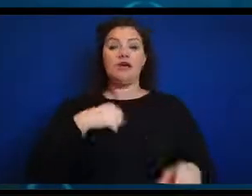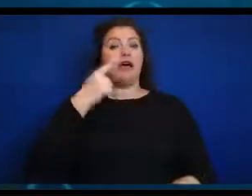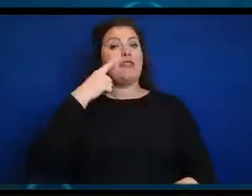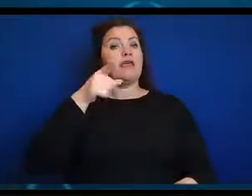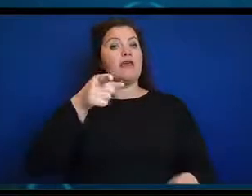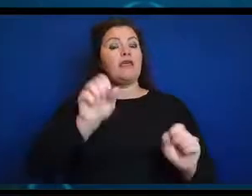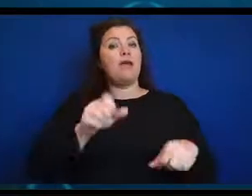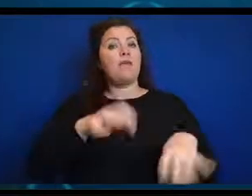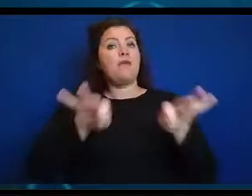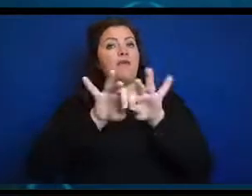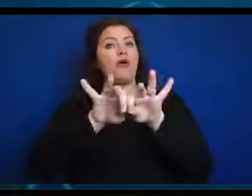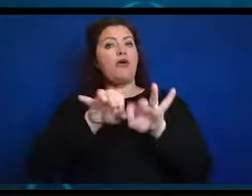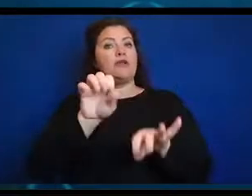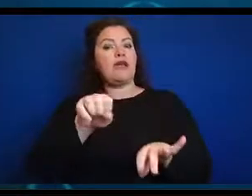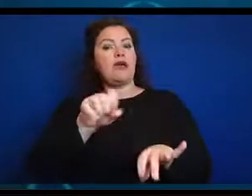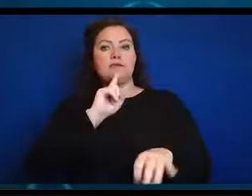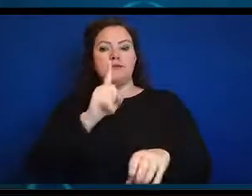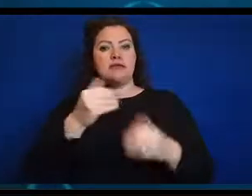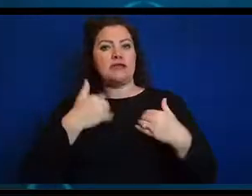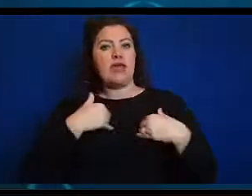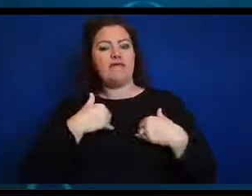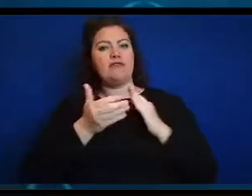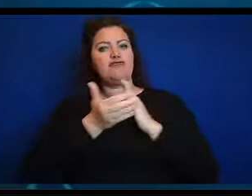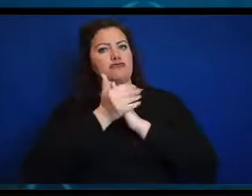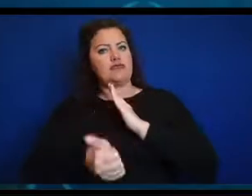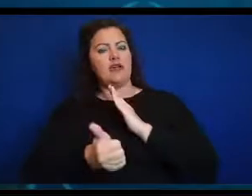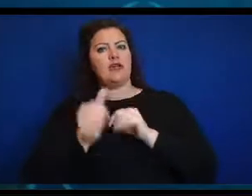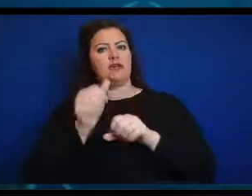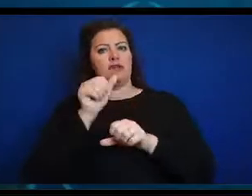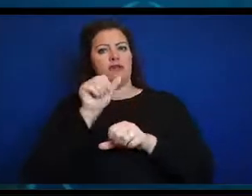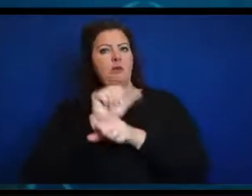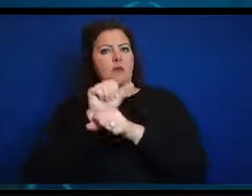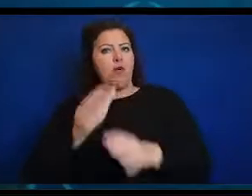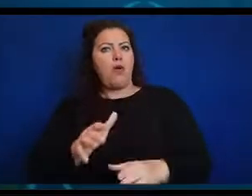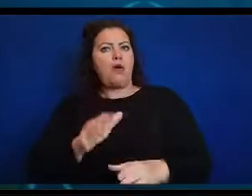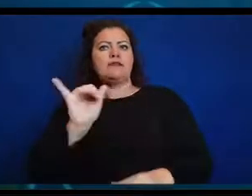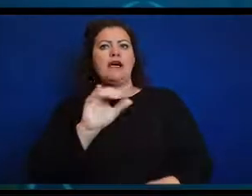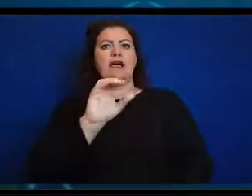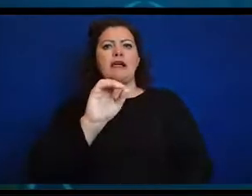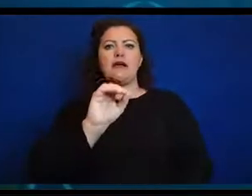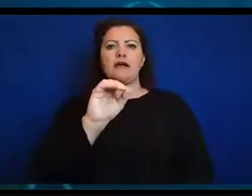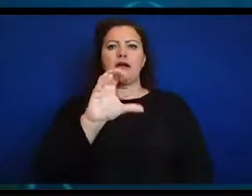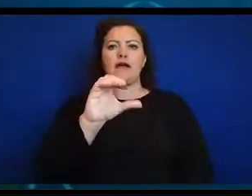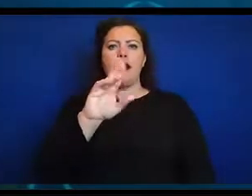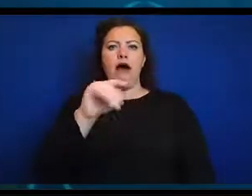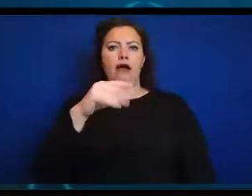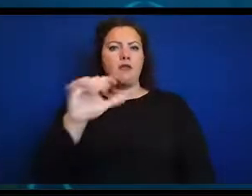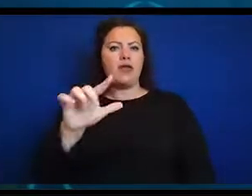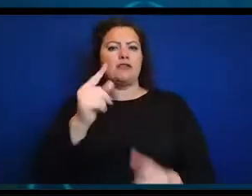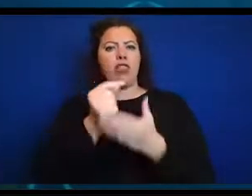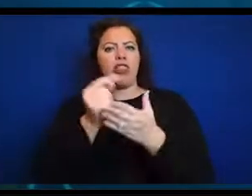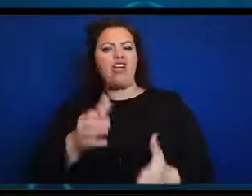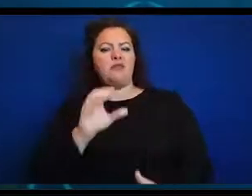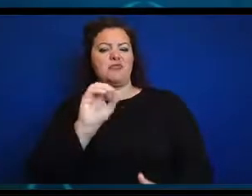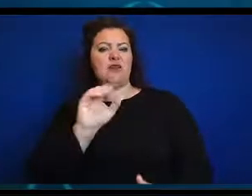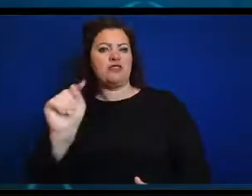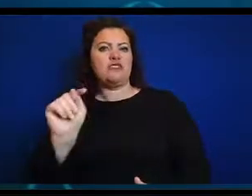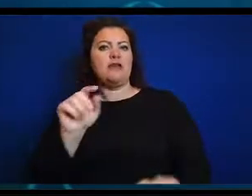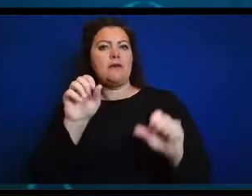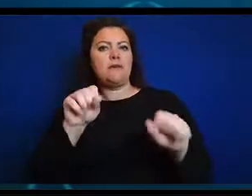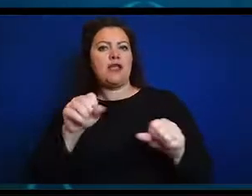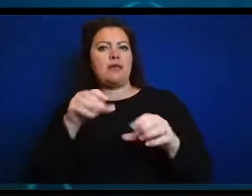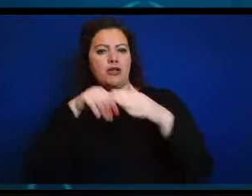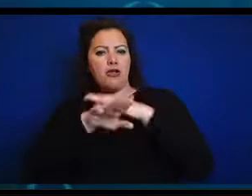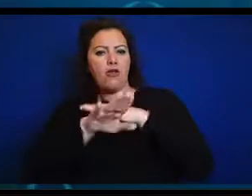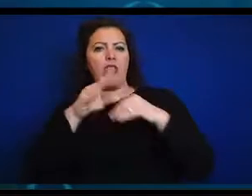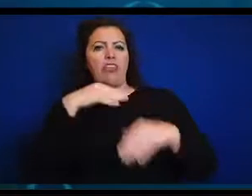particularly having qualified providers like an occupational therapist, being able to assess inside the home individual who's